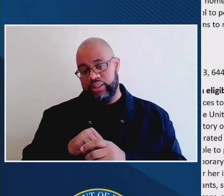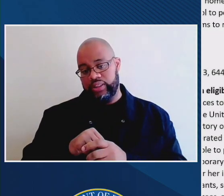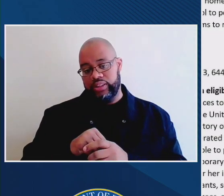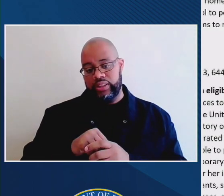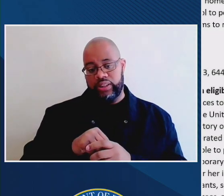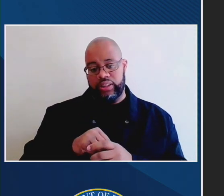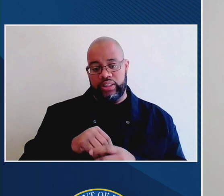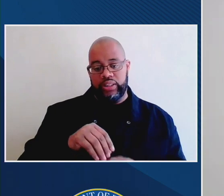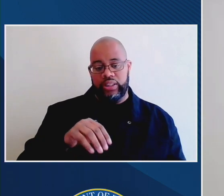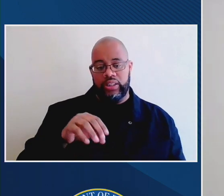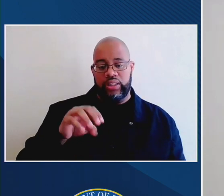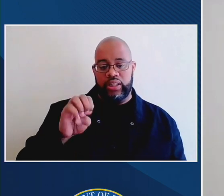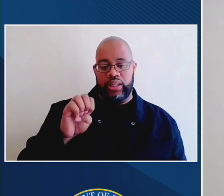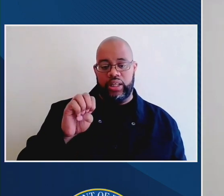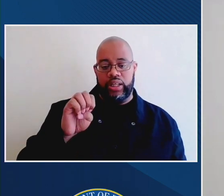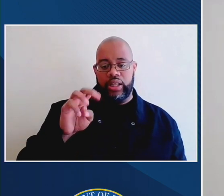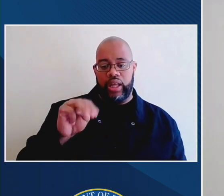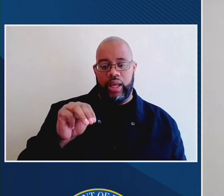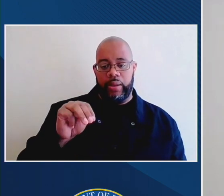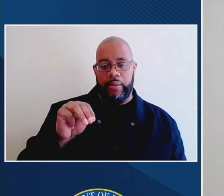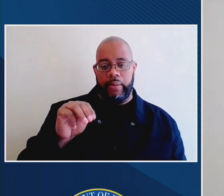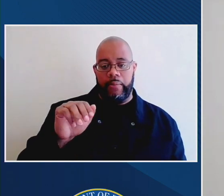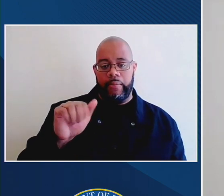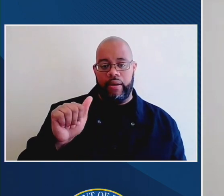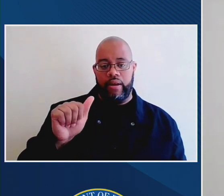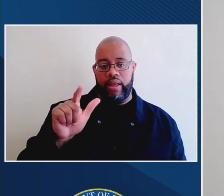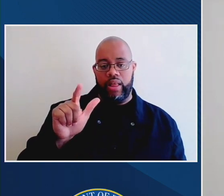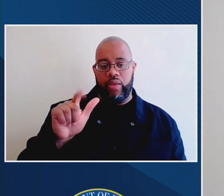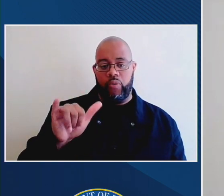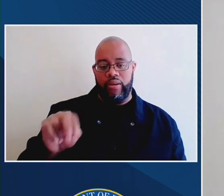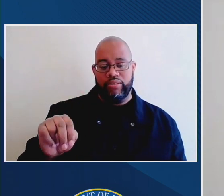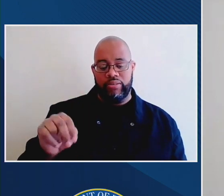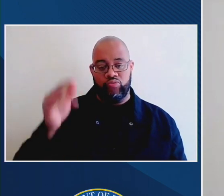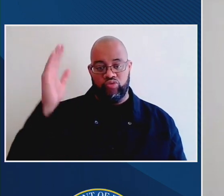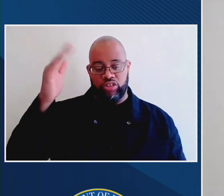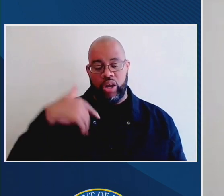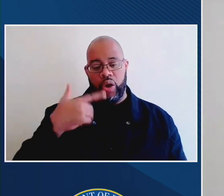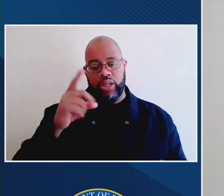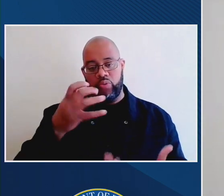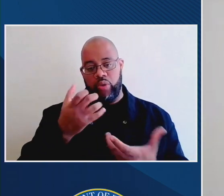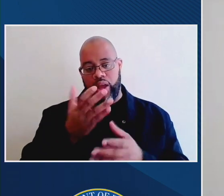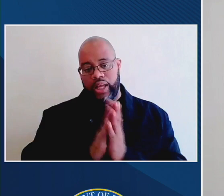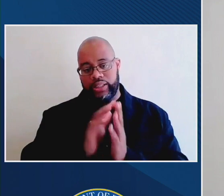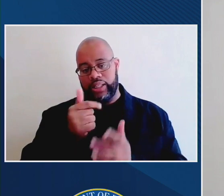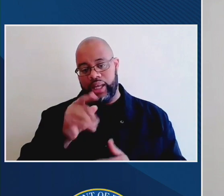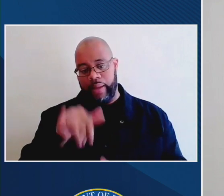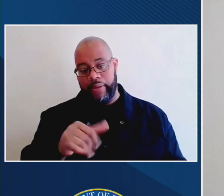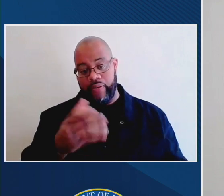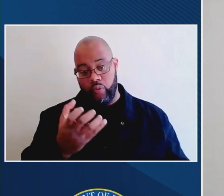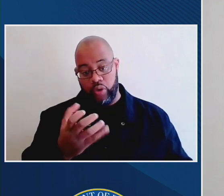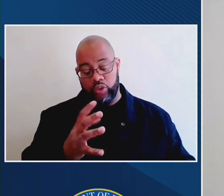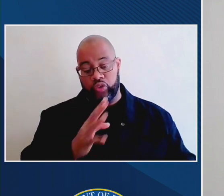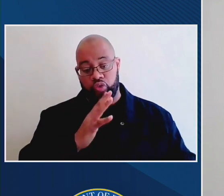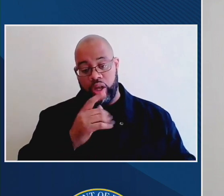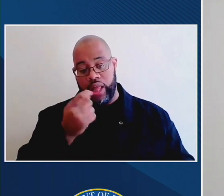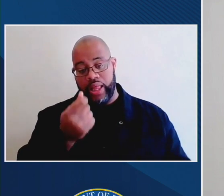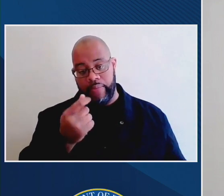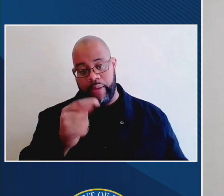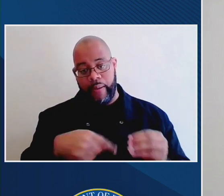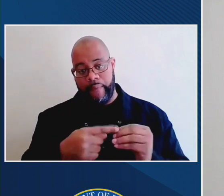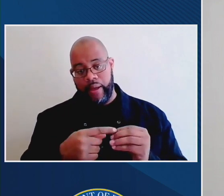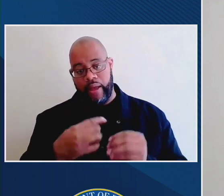presentation. I did want to ask Gaby if she could to talk a little bit about